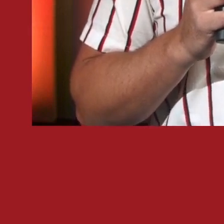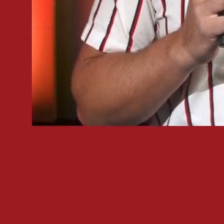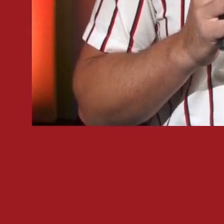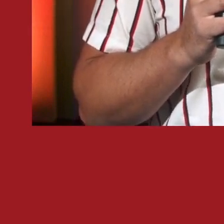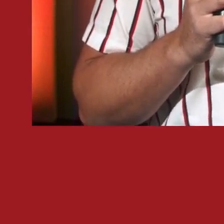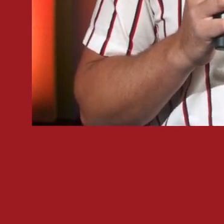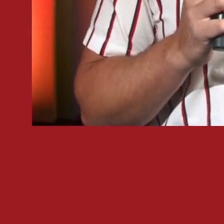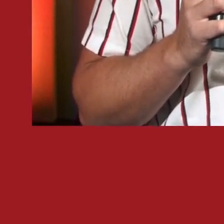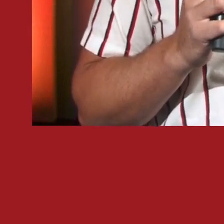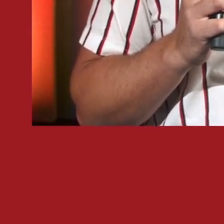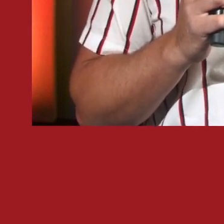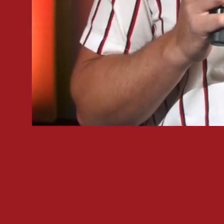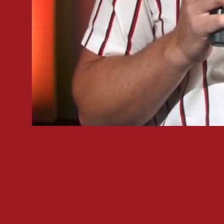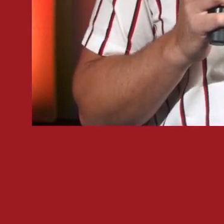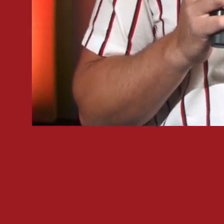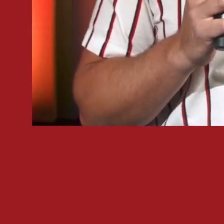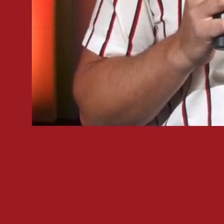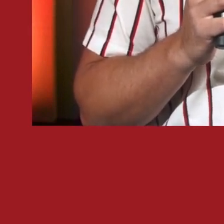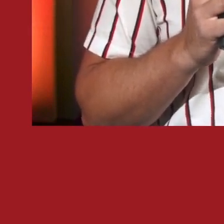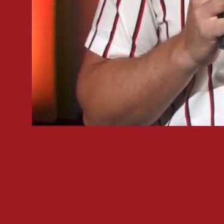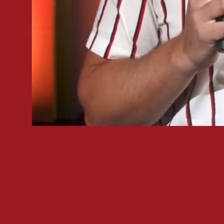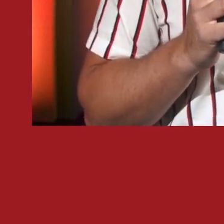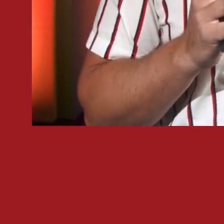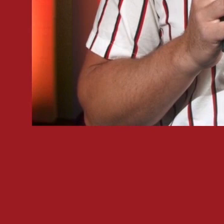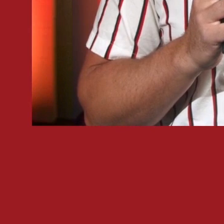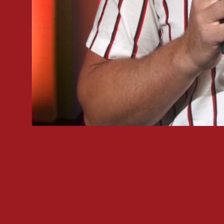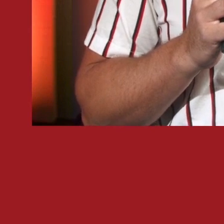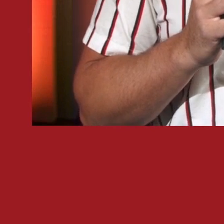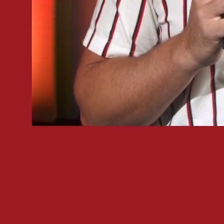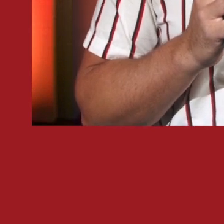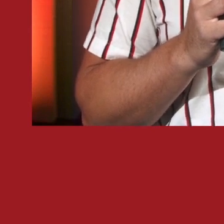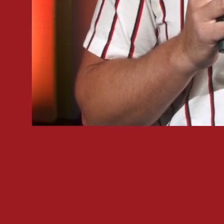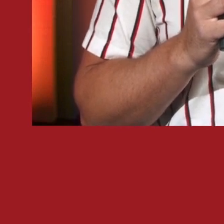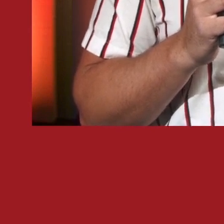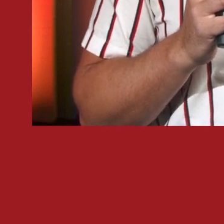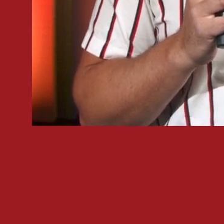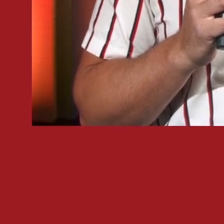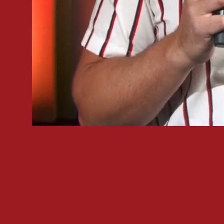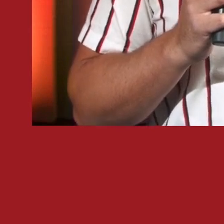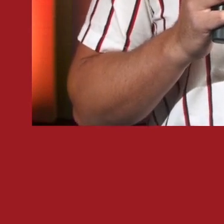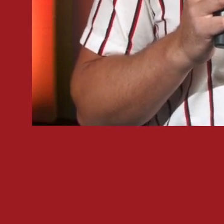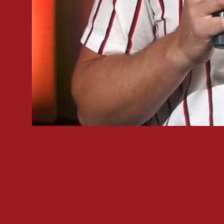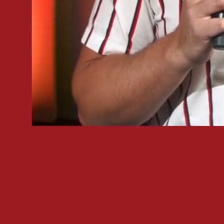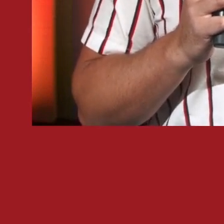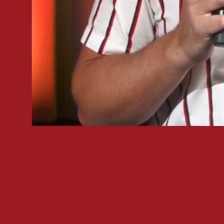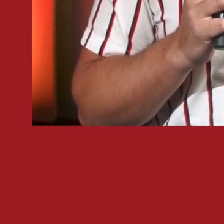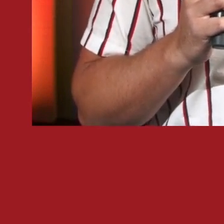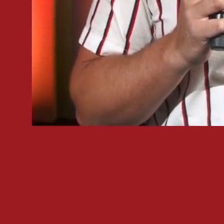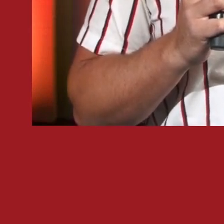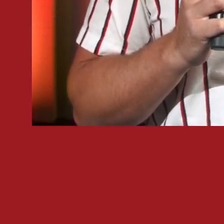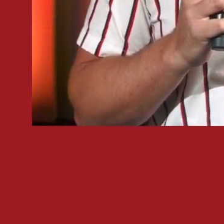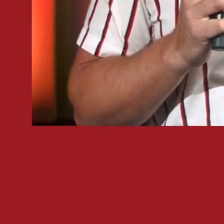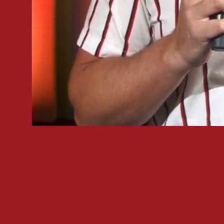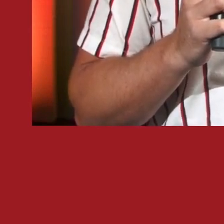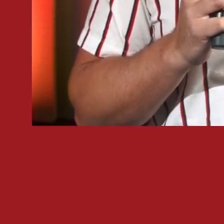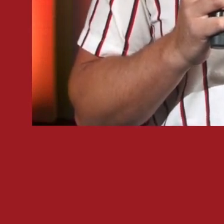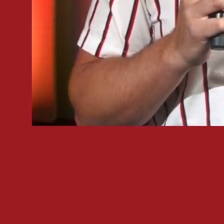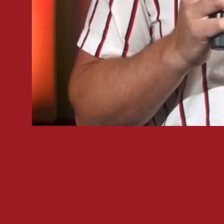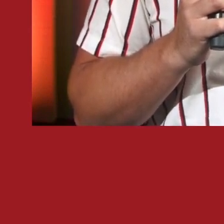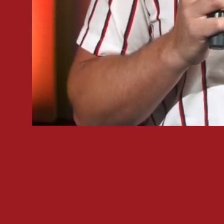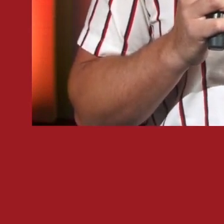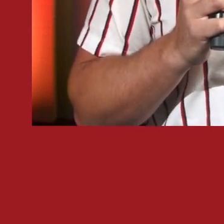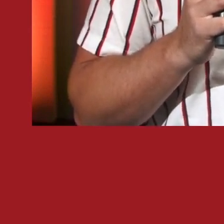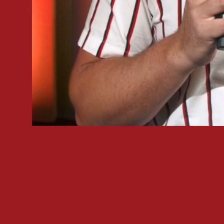give your tithes, offerings, and a special link for Convoy of Hope. And lastly, you can, of course, mail in your check